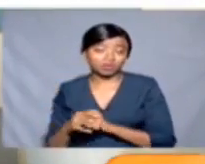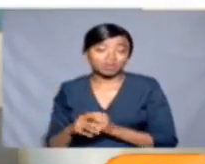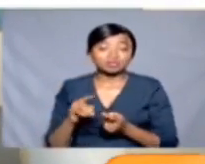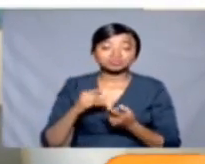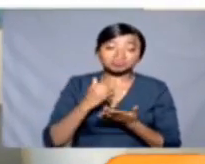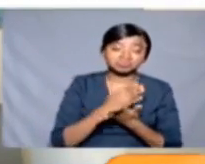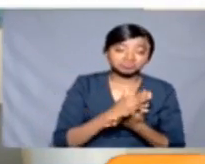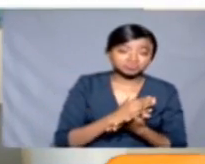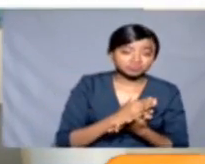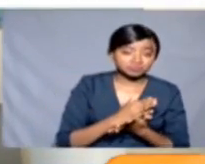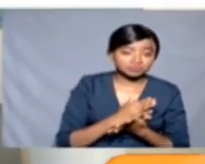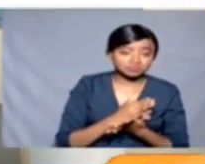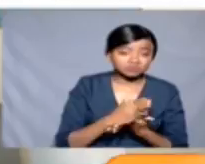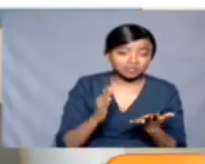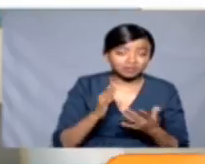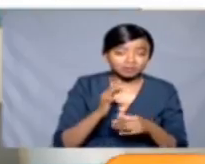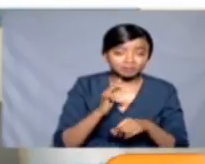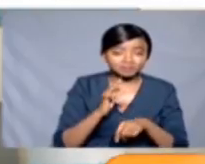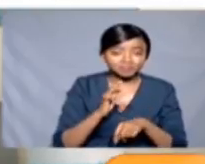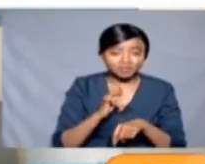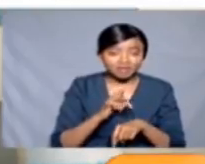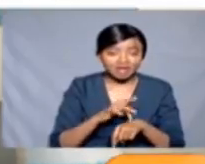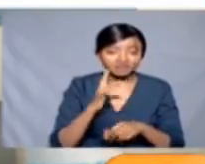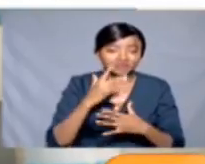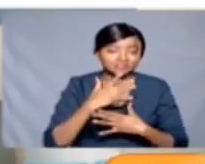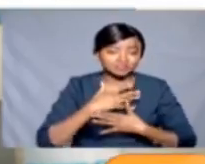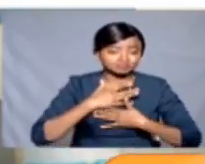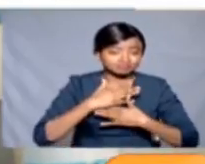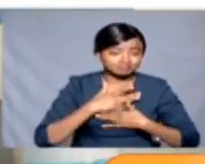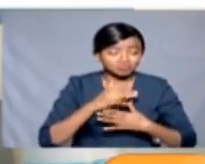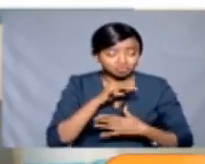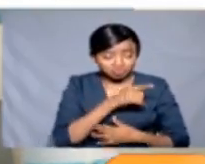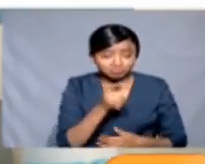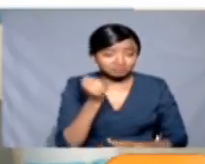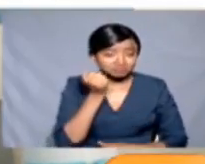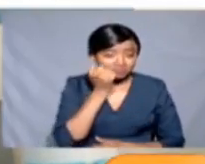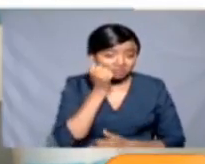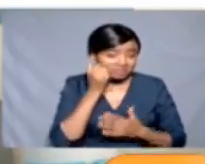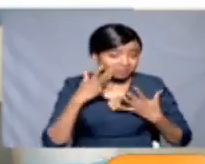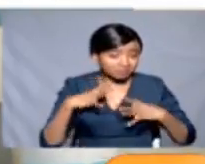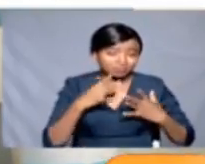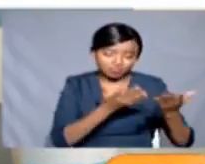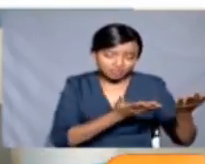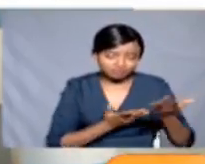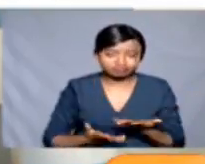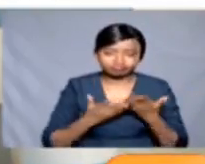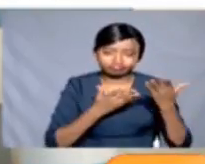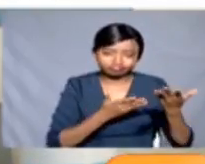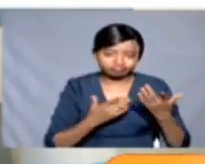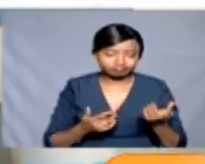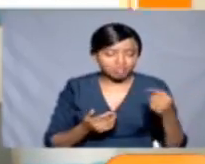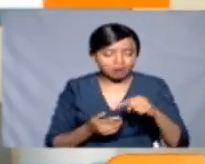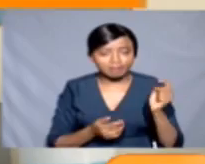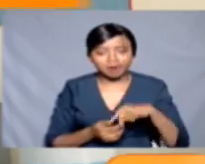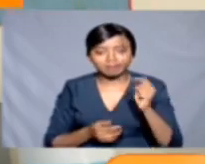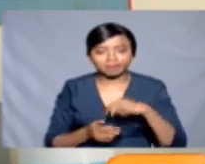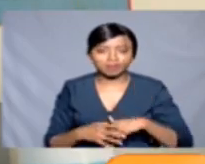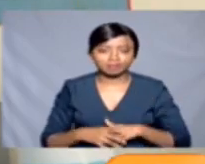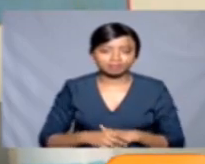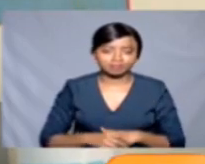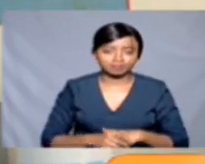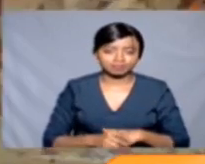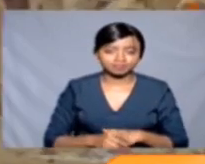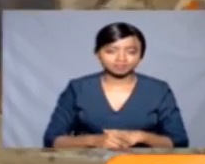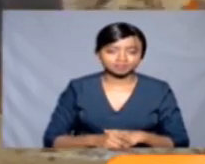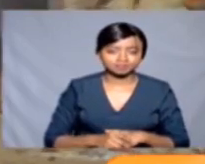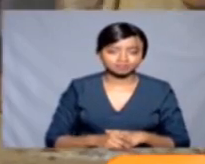by the smell, especially those who are asthmatic. And those are the kind of patients that we receive at Tumaini here. Yeah, most of